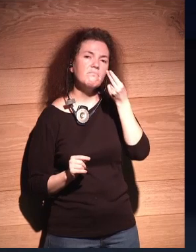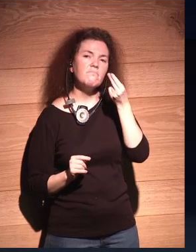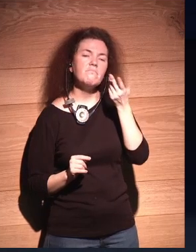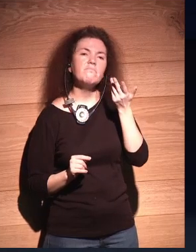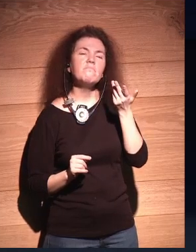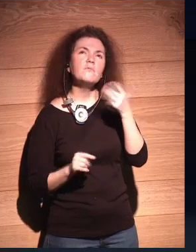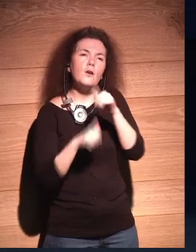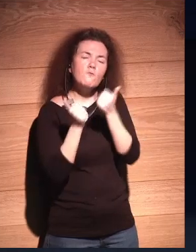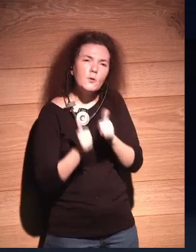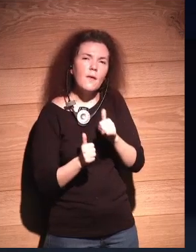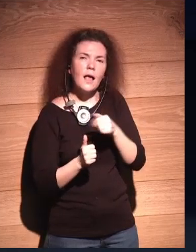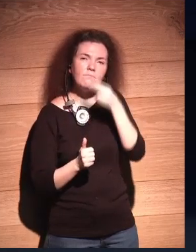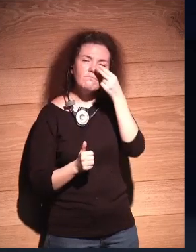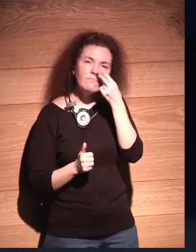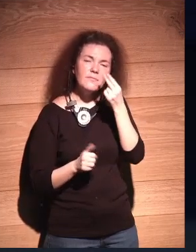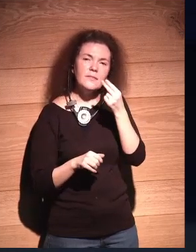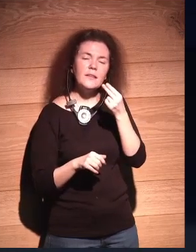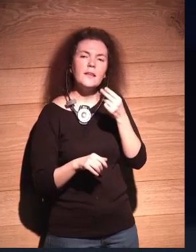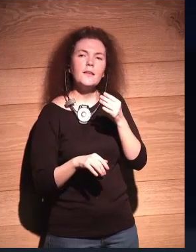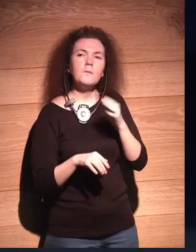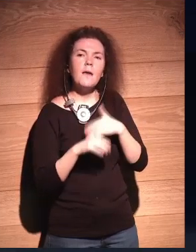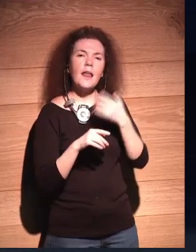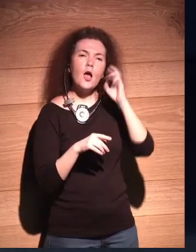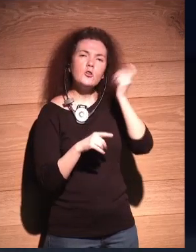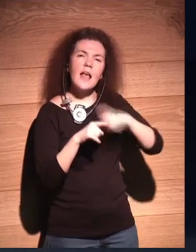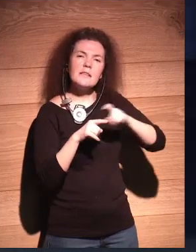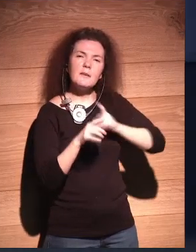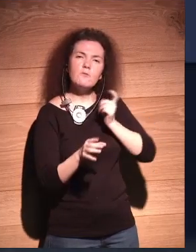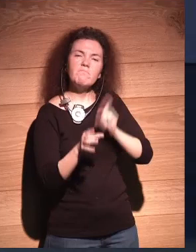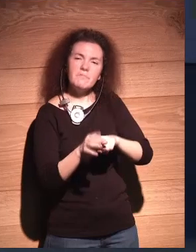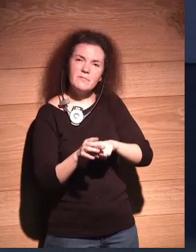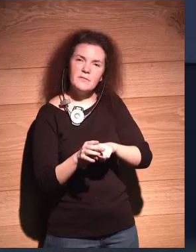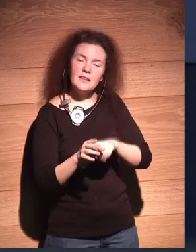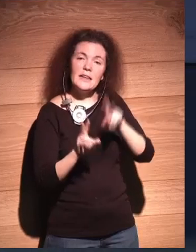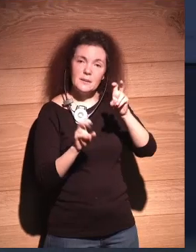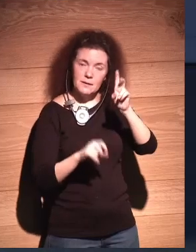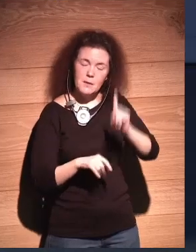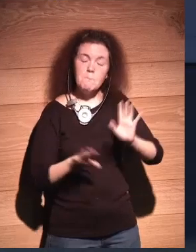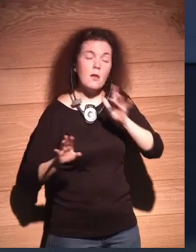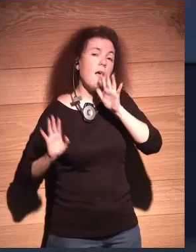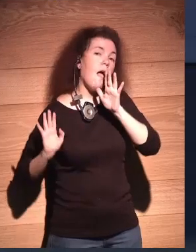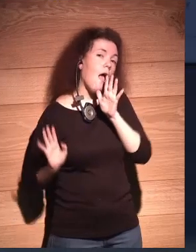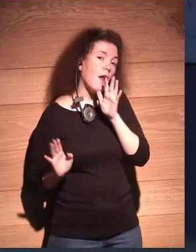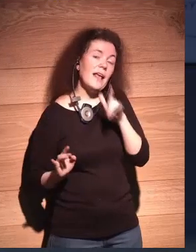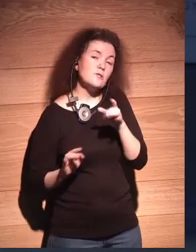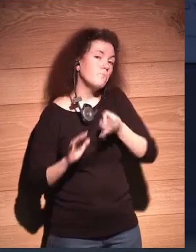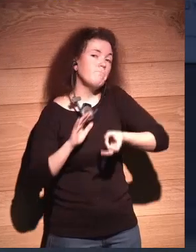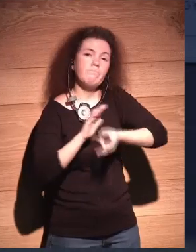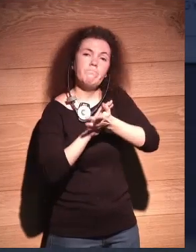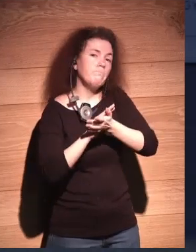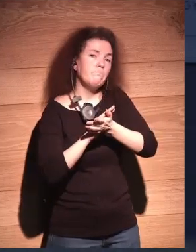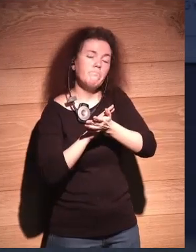incorporate different aspects. However, that's not working out so far. So we'll see what happens.